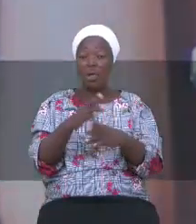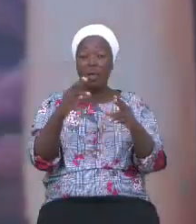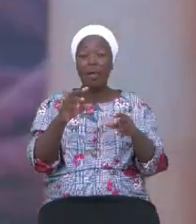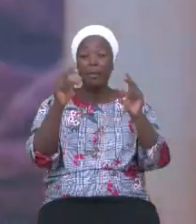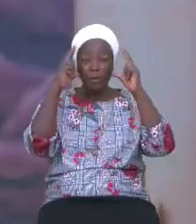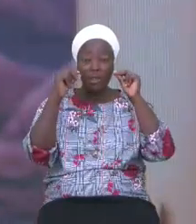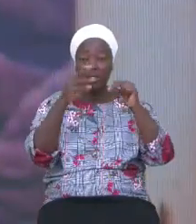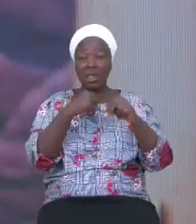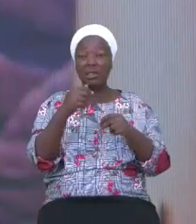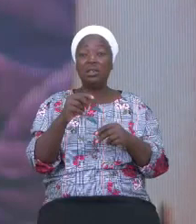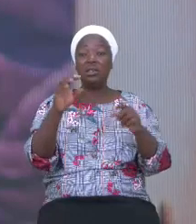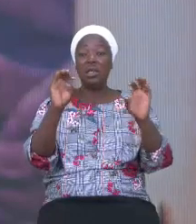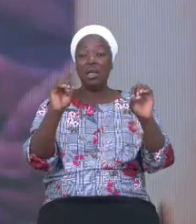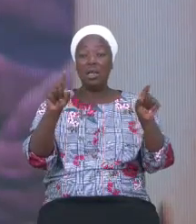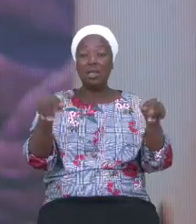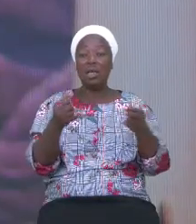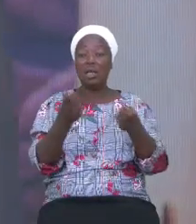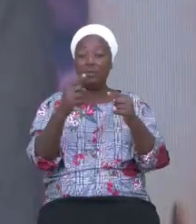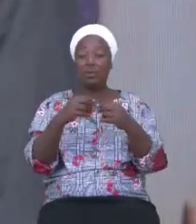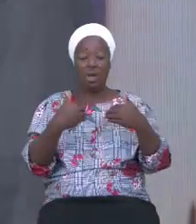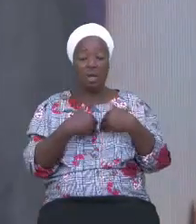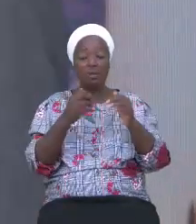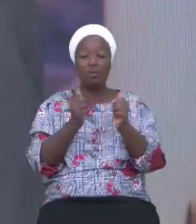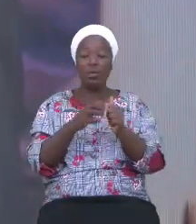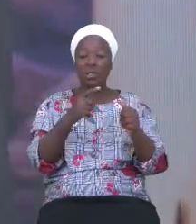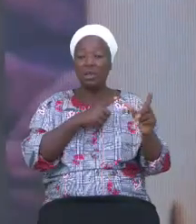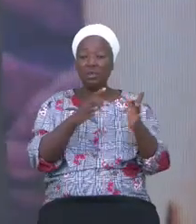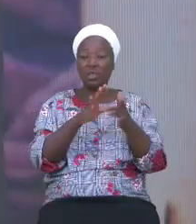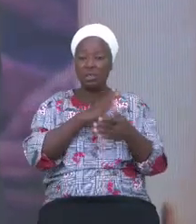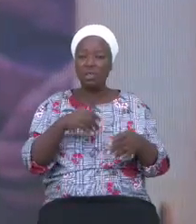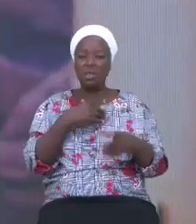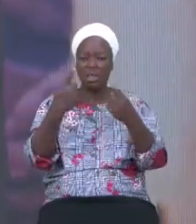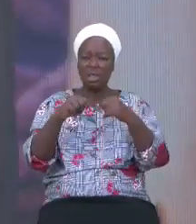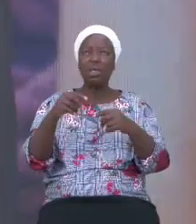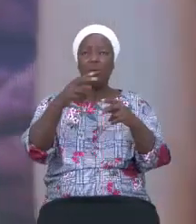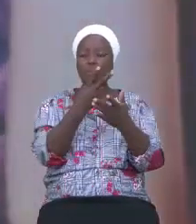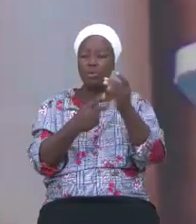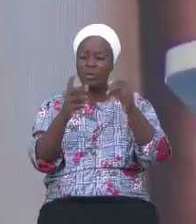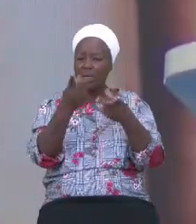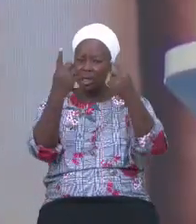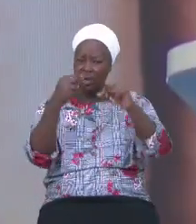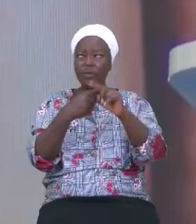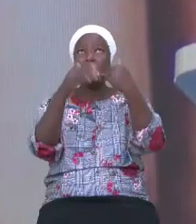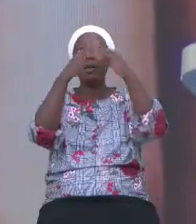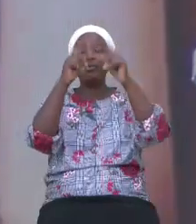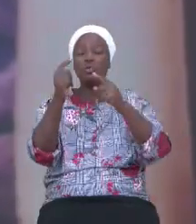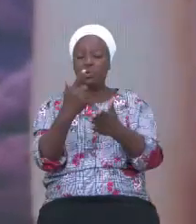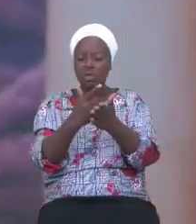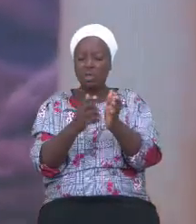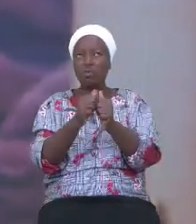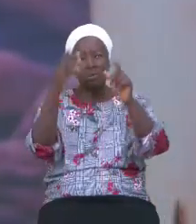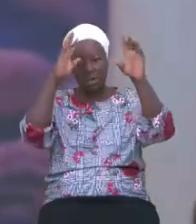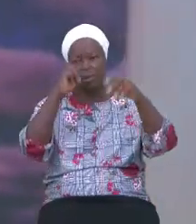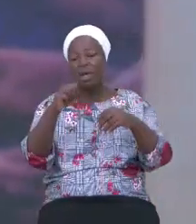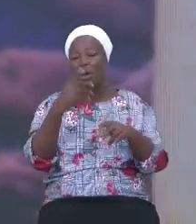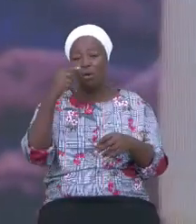came to have with the Lord Jesus Christ? They came to discuss with him on the death he will die